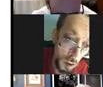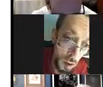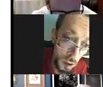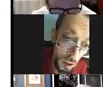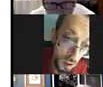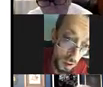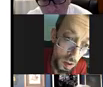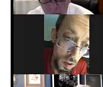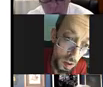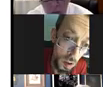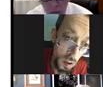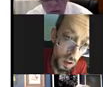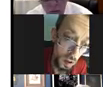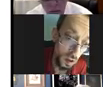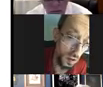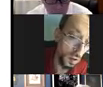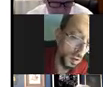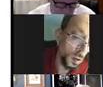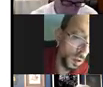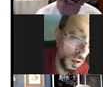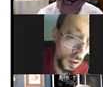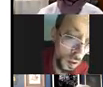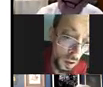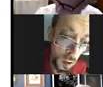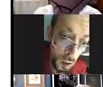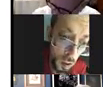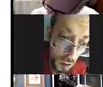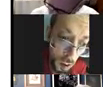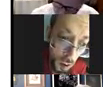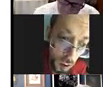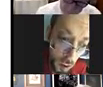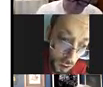topic as well. So that might be a resource for somebody.